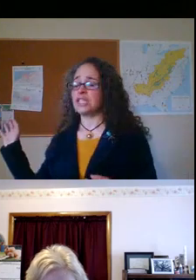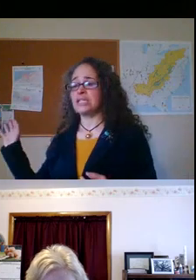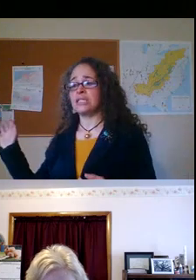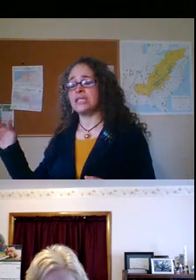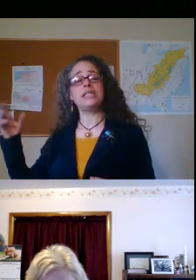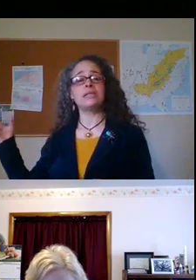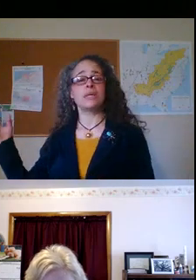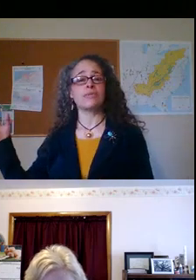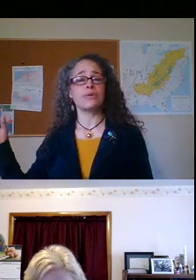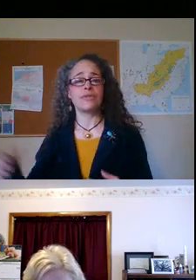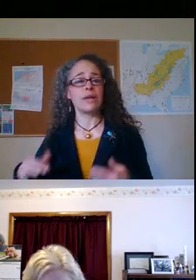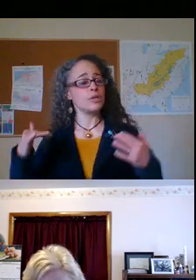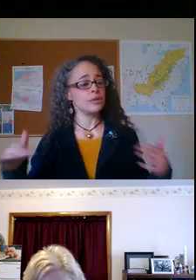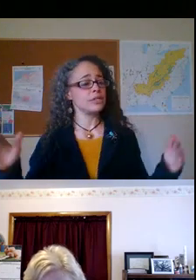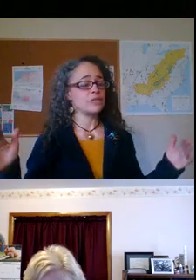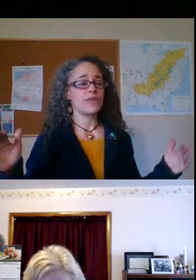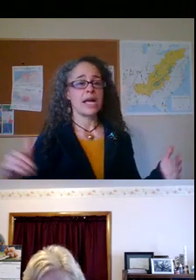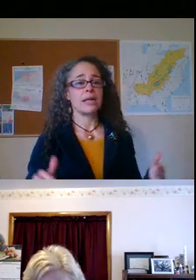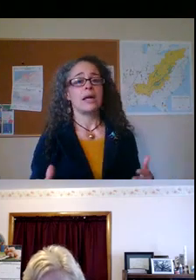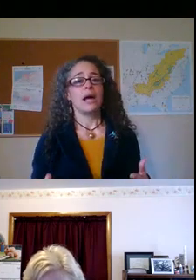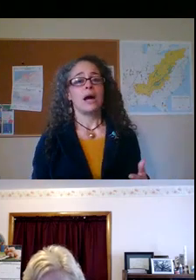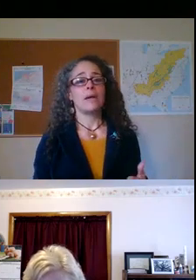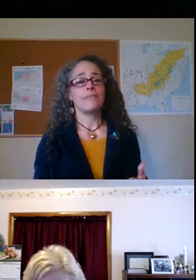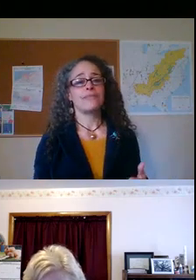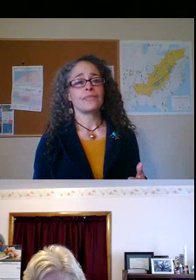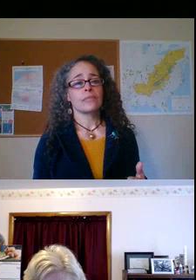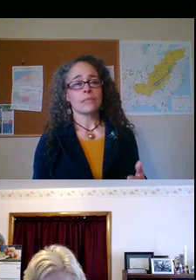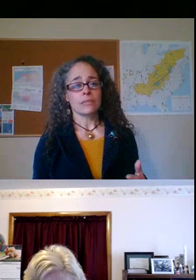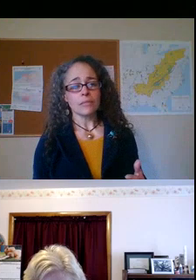other 15 didn't need to be improved. They were doing just fine.